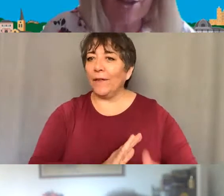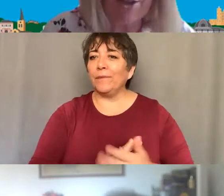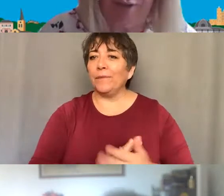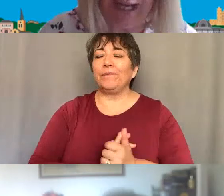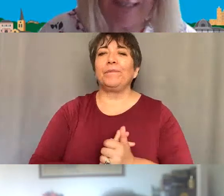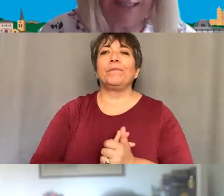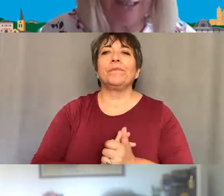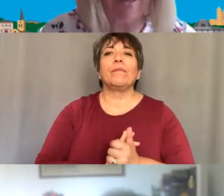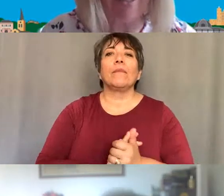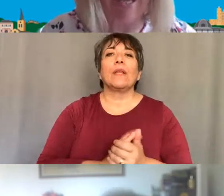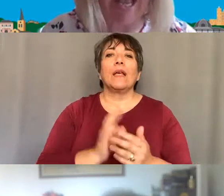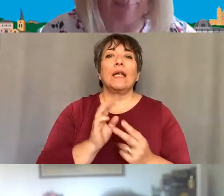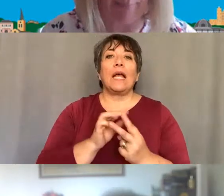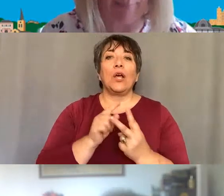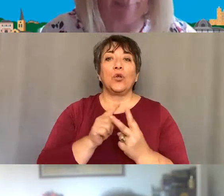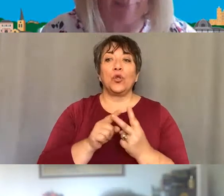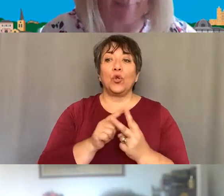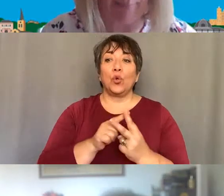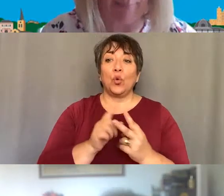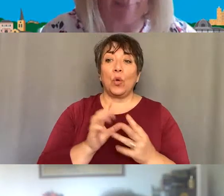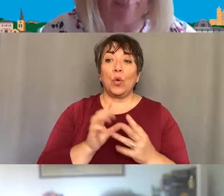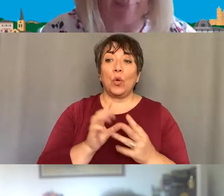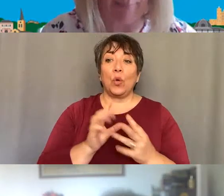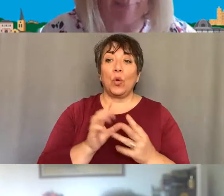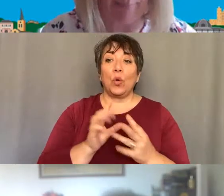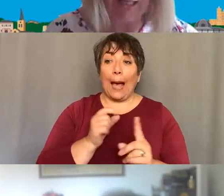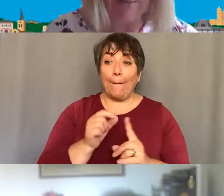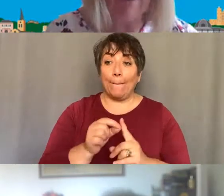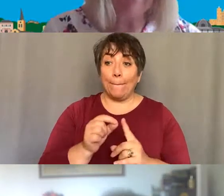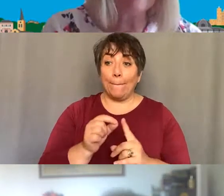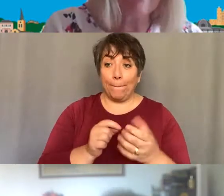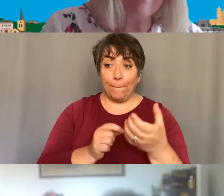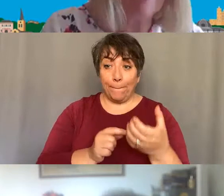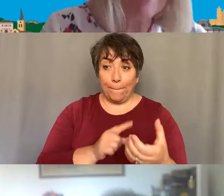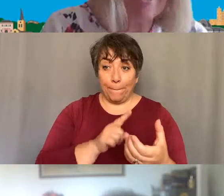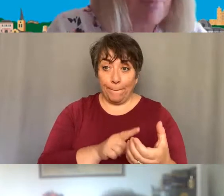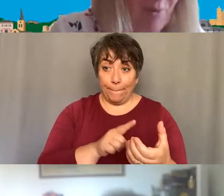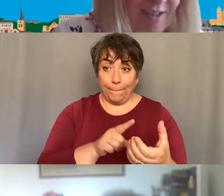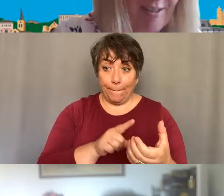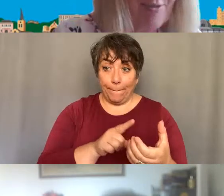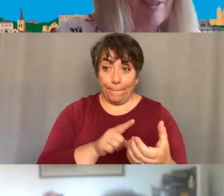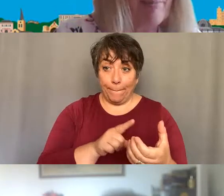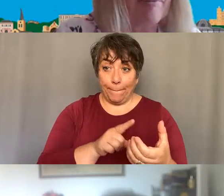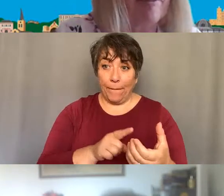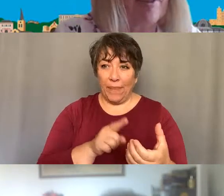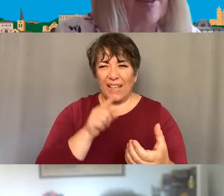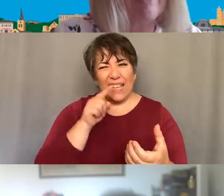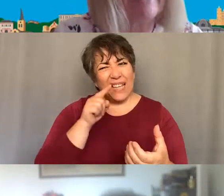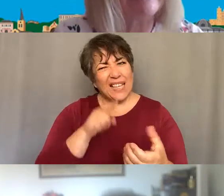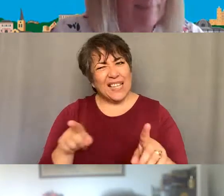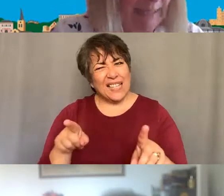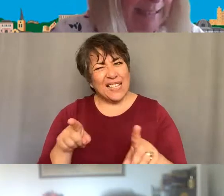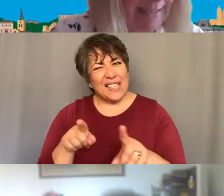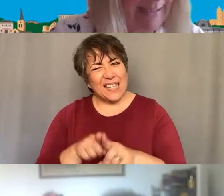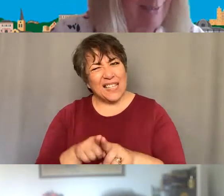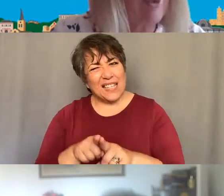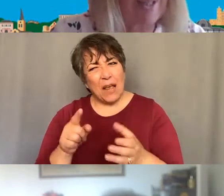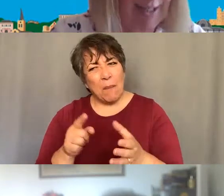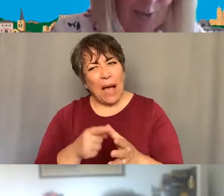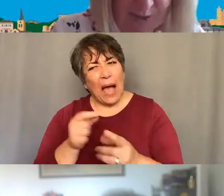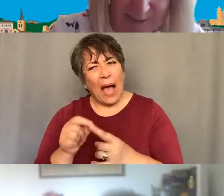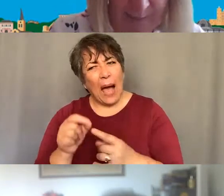two questions relating to the app. One is the app the same one that's responsible for the